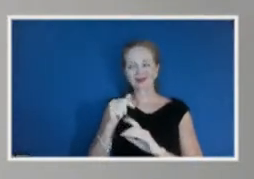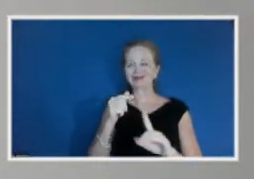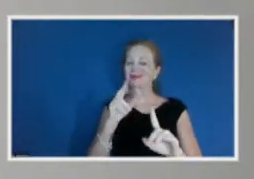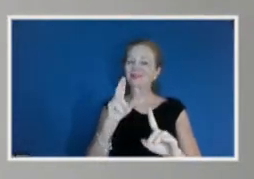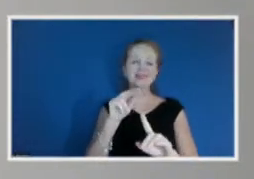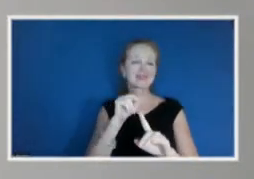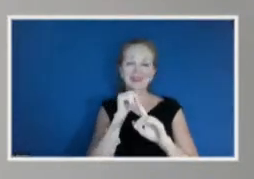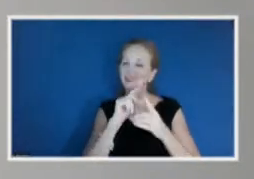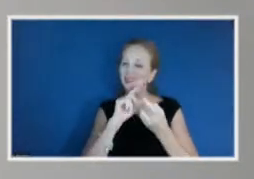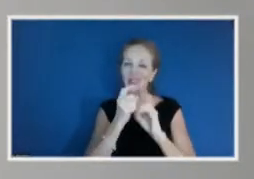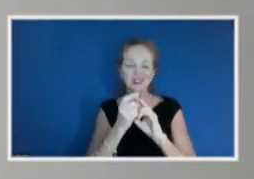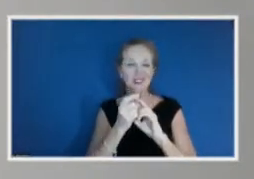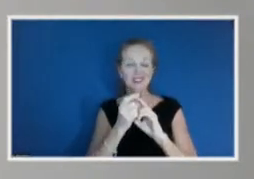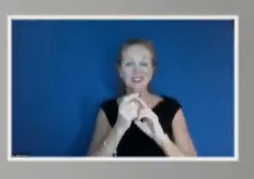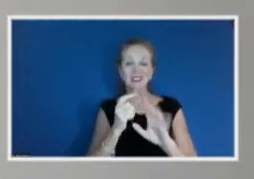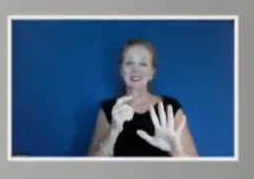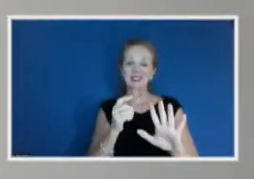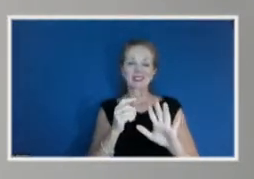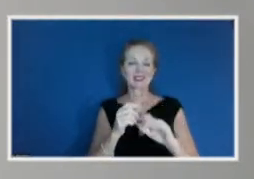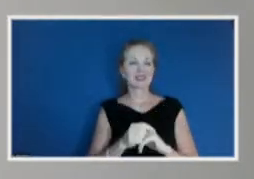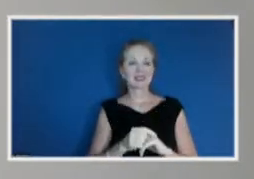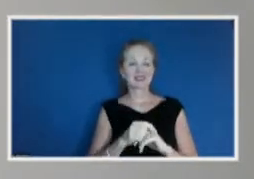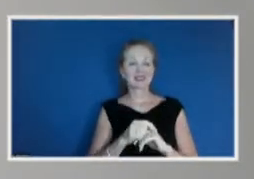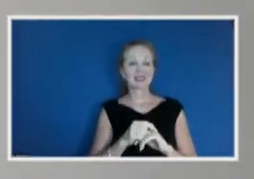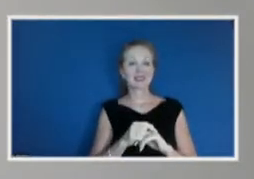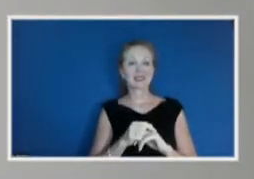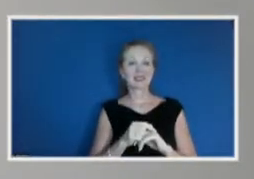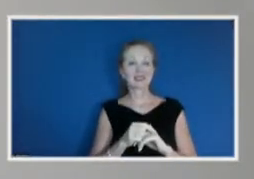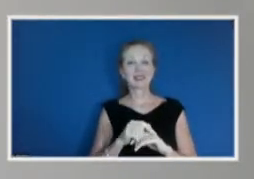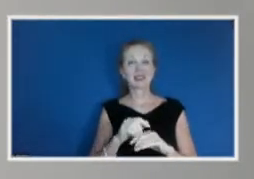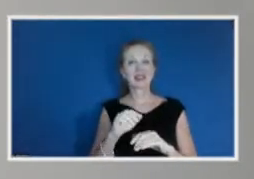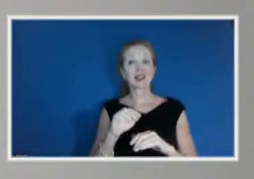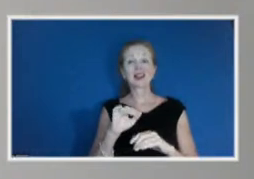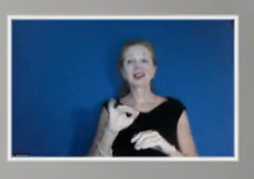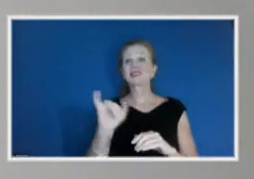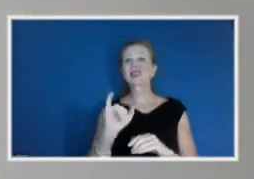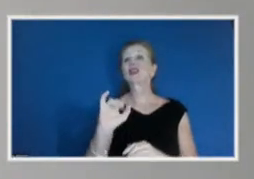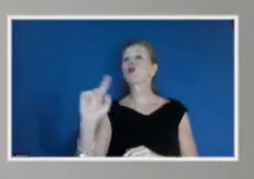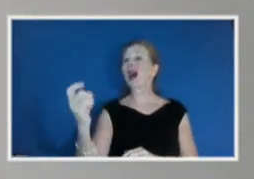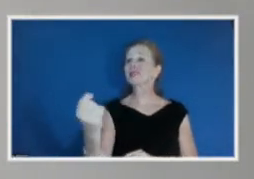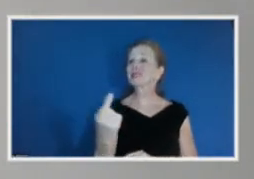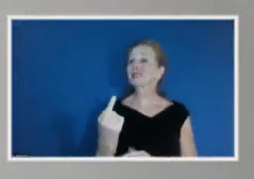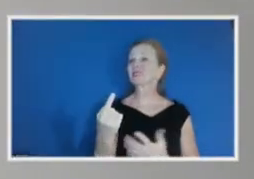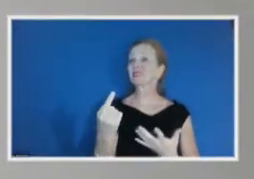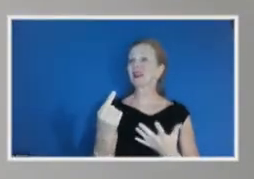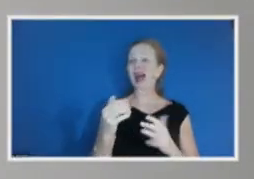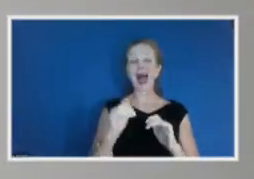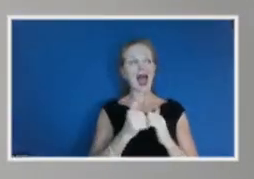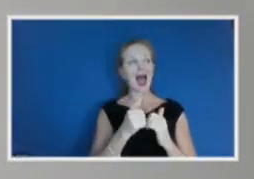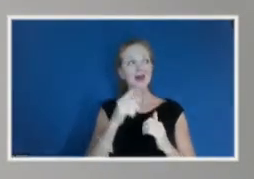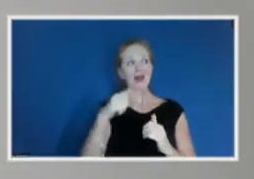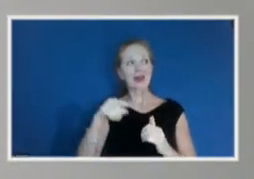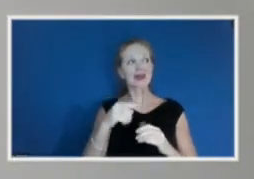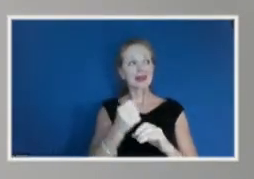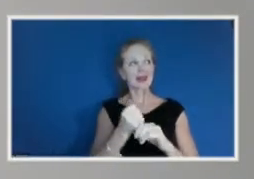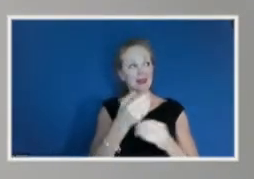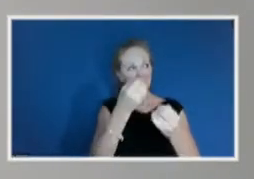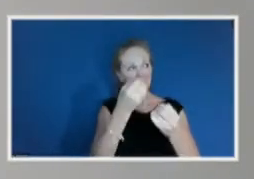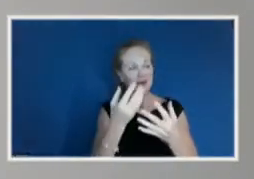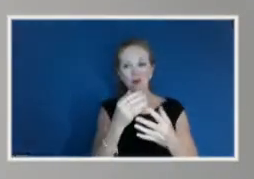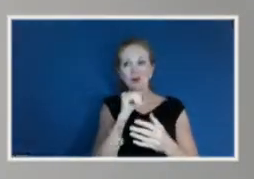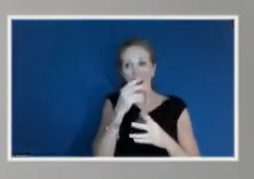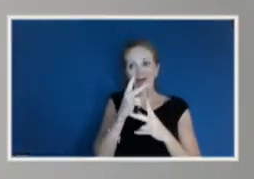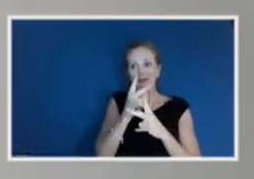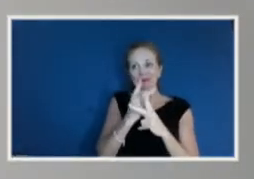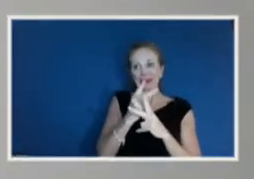different than you're talking, asking the question, how do they get that information? We're not withholding information. We're